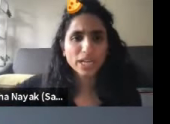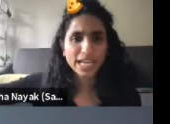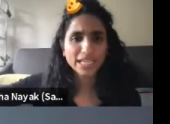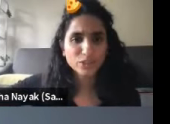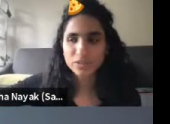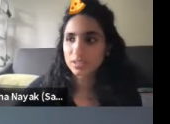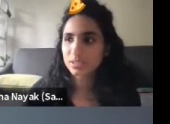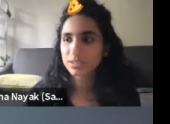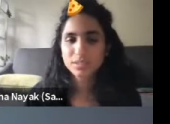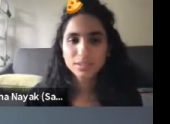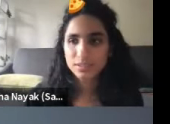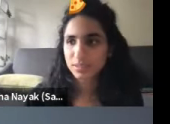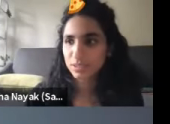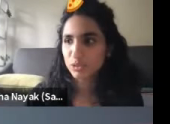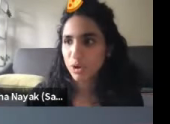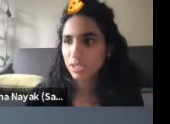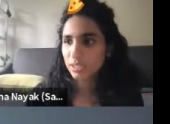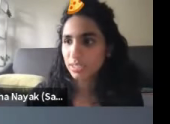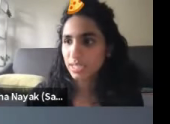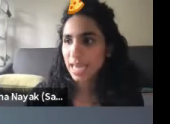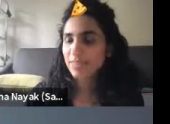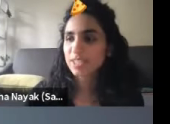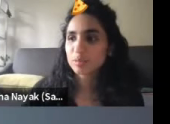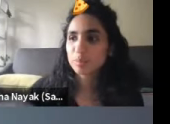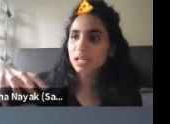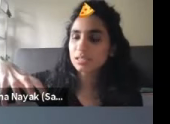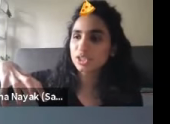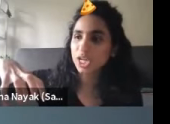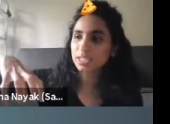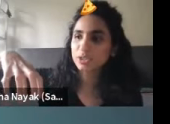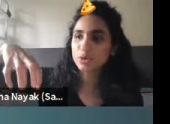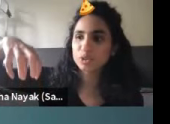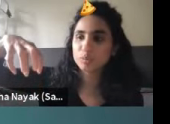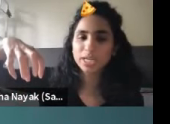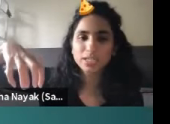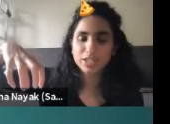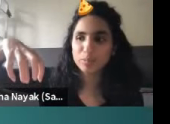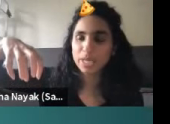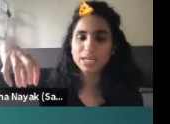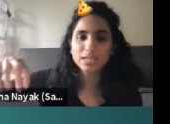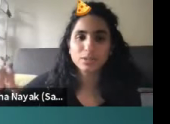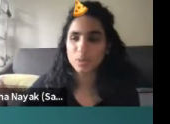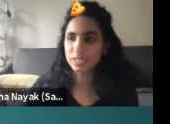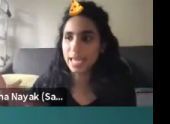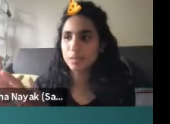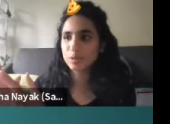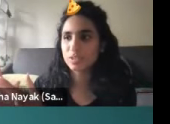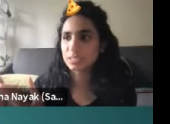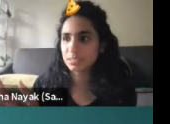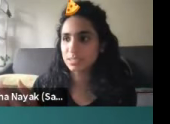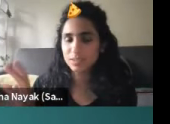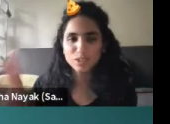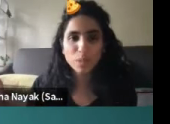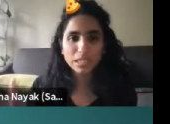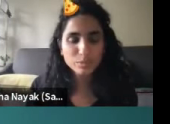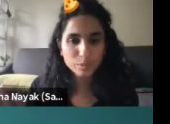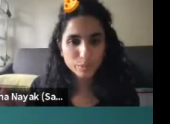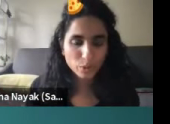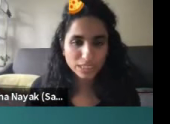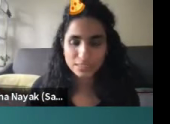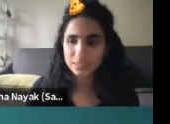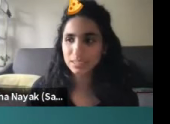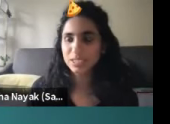at one end of the neuron. And this bulge kind of grows bigger and bigger with the help of these